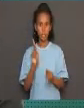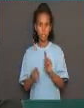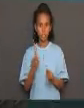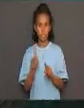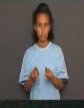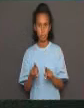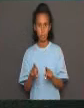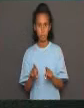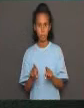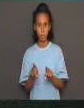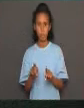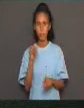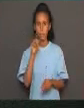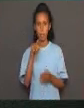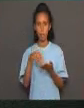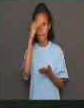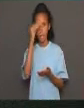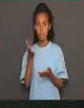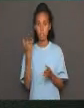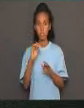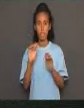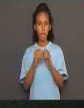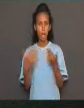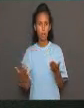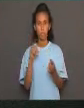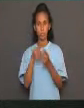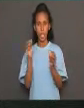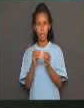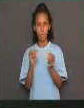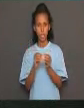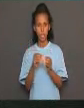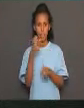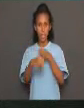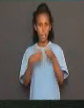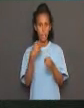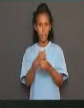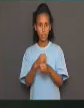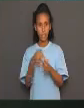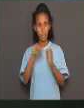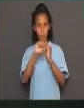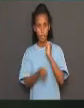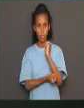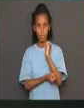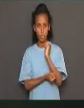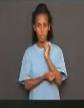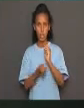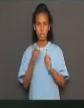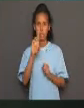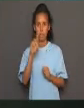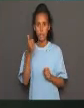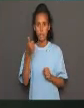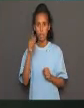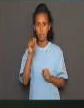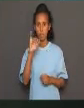population. You learned how to calculate age dependency ratio as well